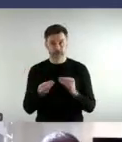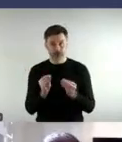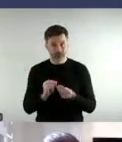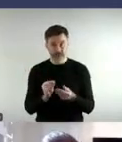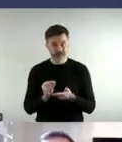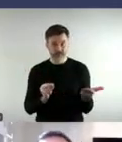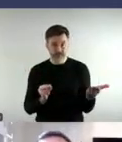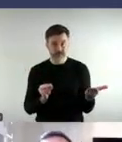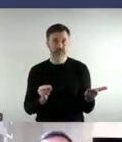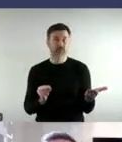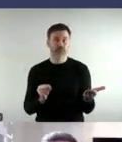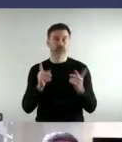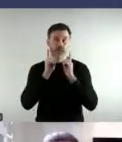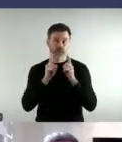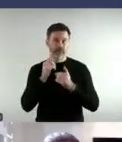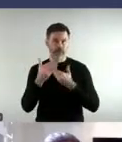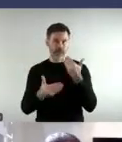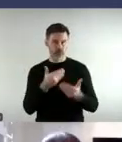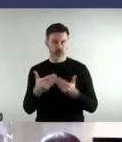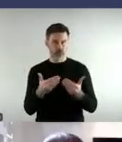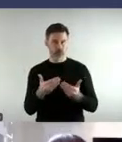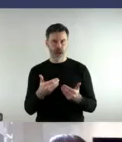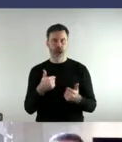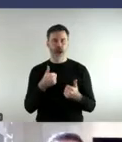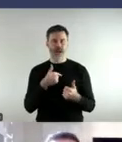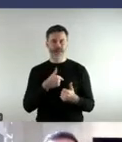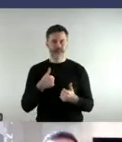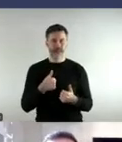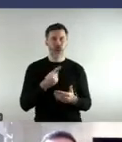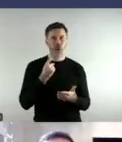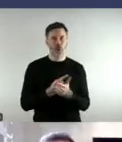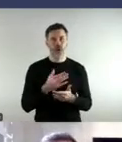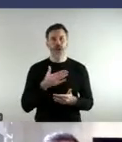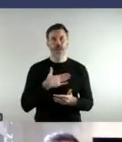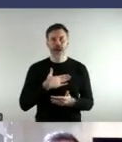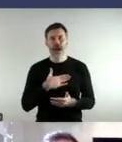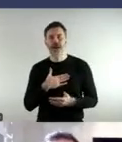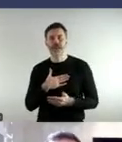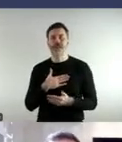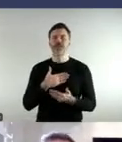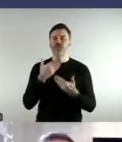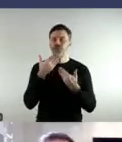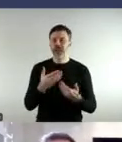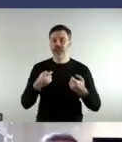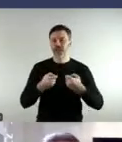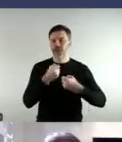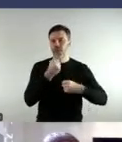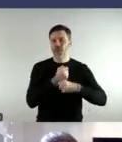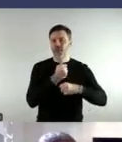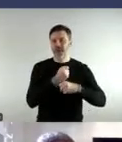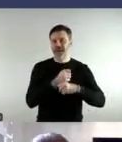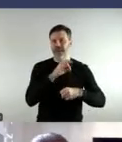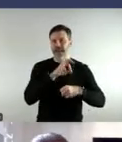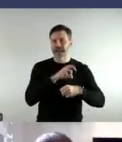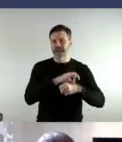have no problem in finding a person like this, well then, congratulations, we are really lucky. Because, as I said, we have very good collaboration with the